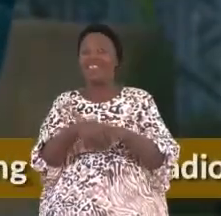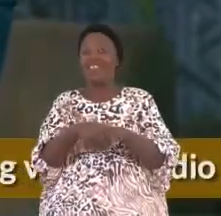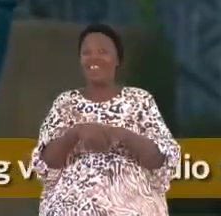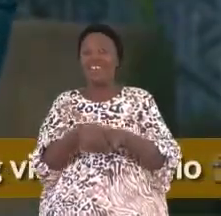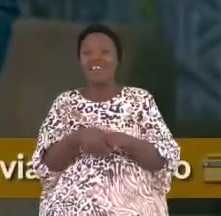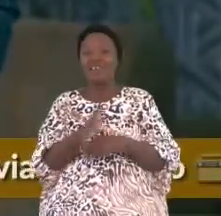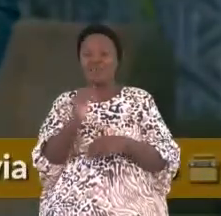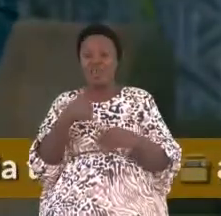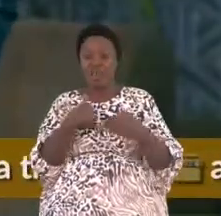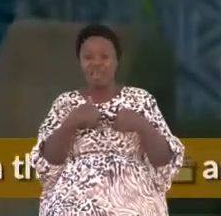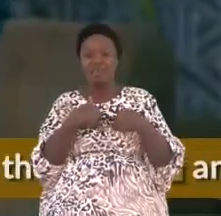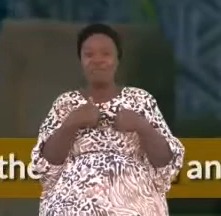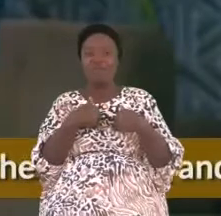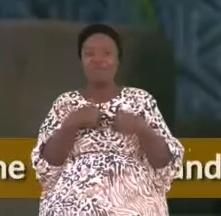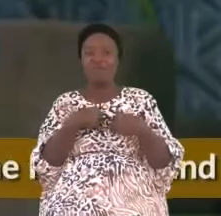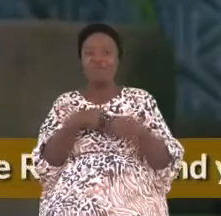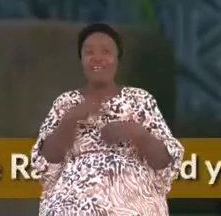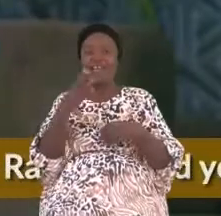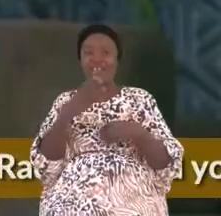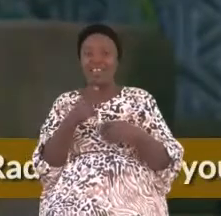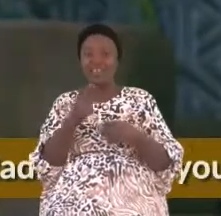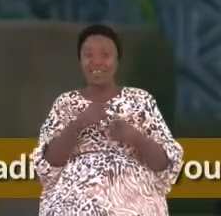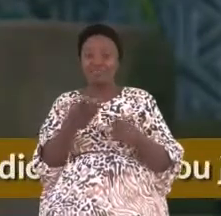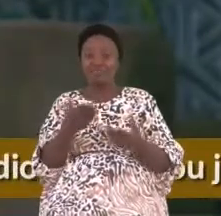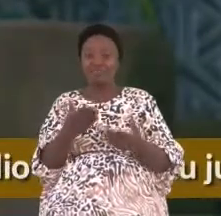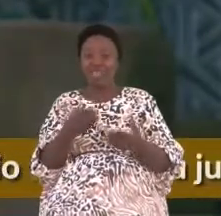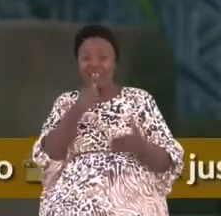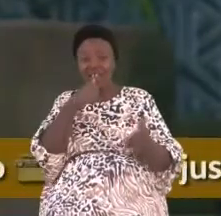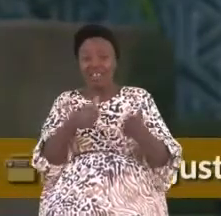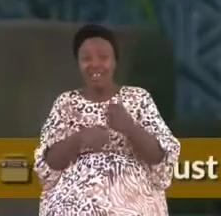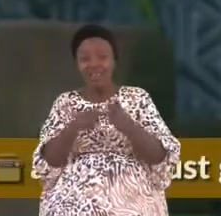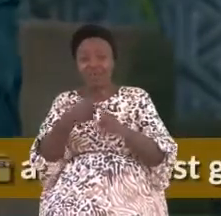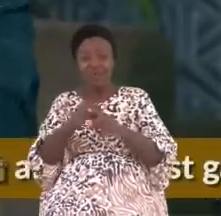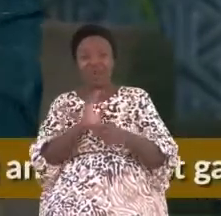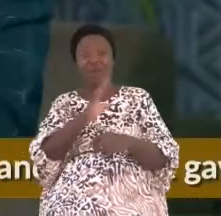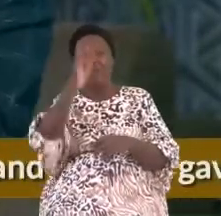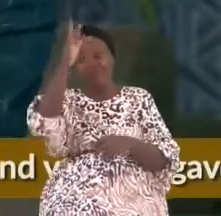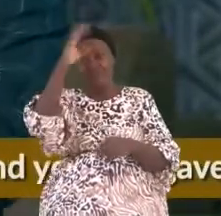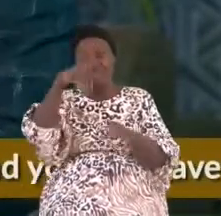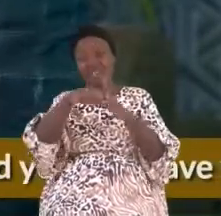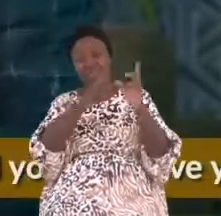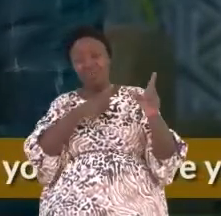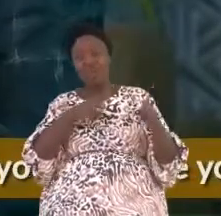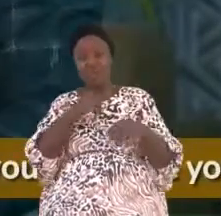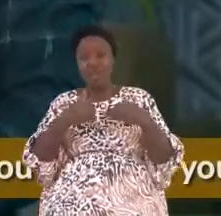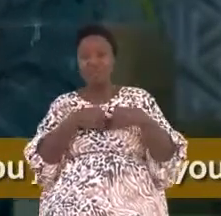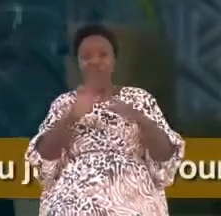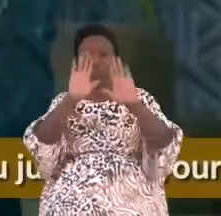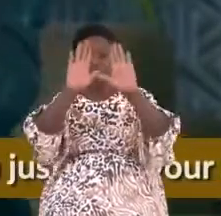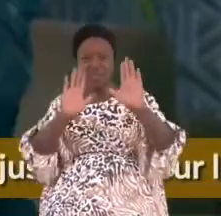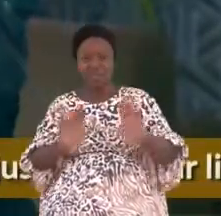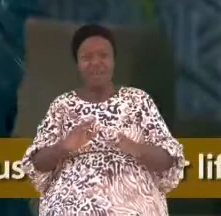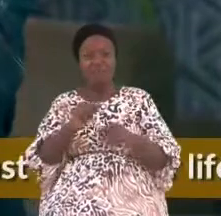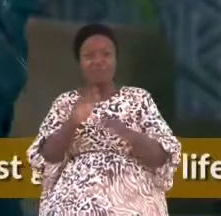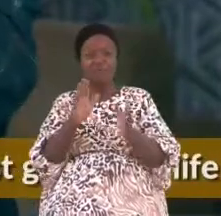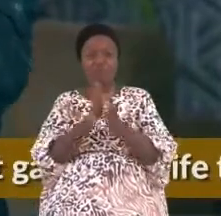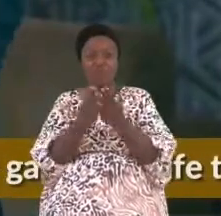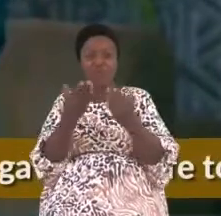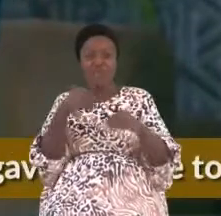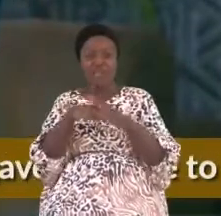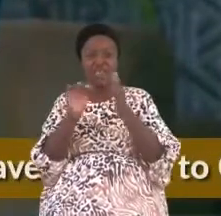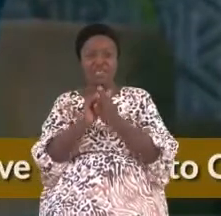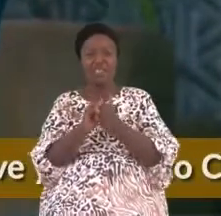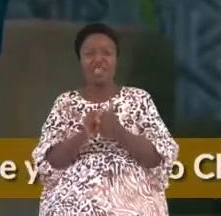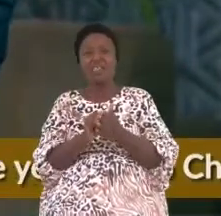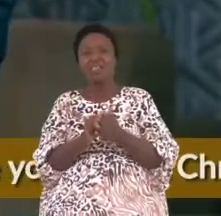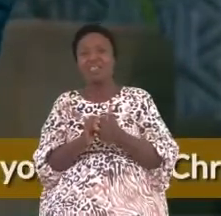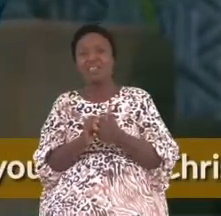package from our father in the lord there's a wonderful book in that person in that package growing up in christ we